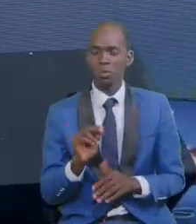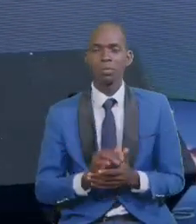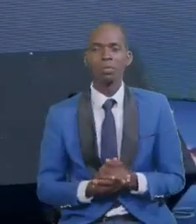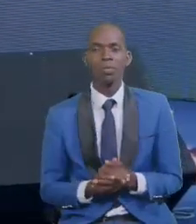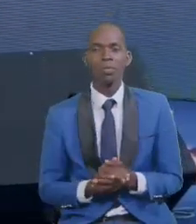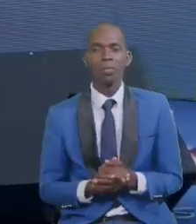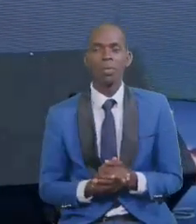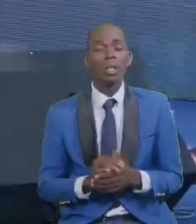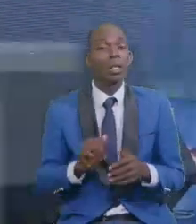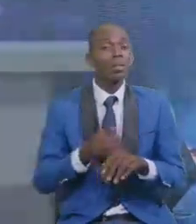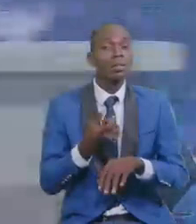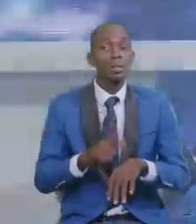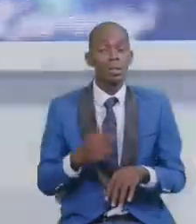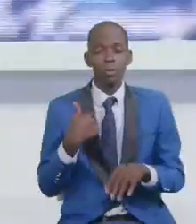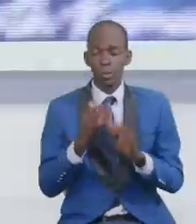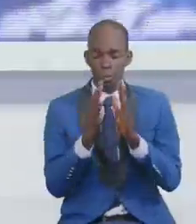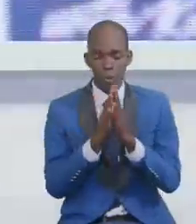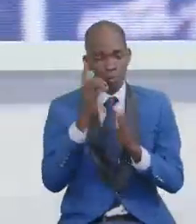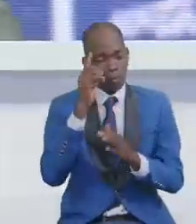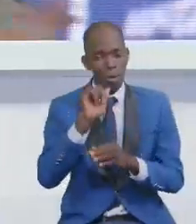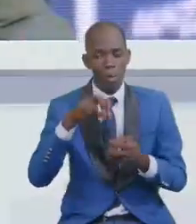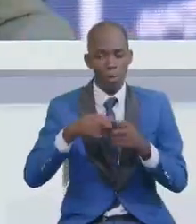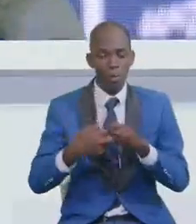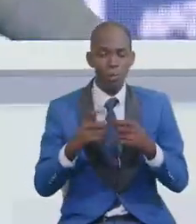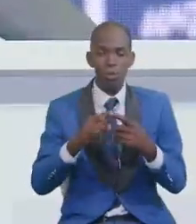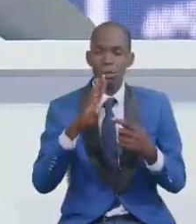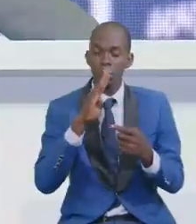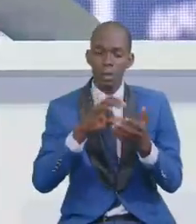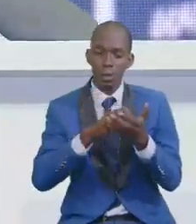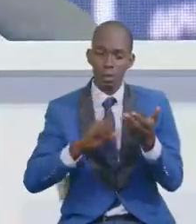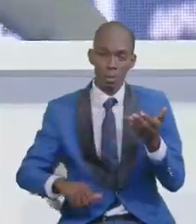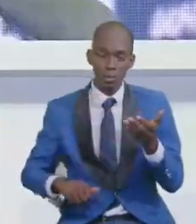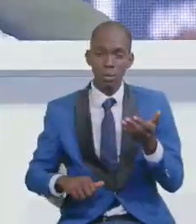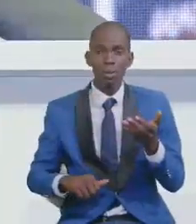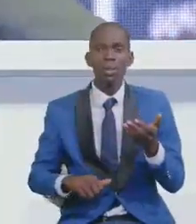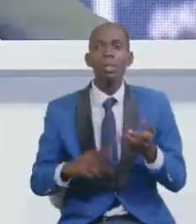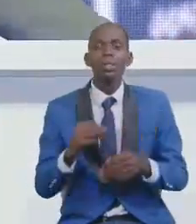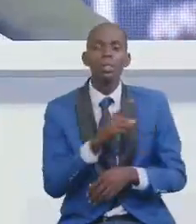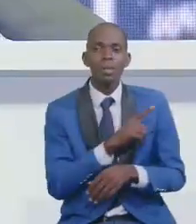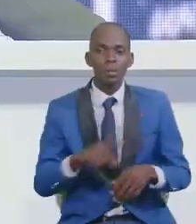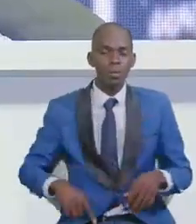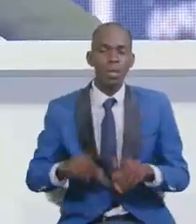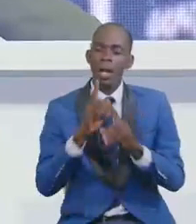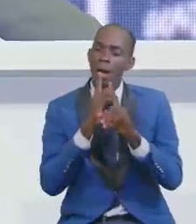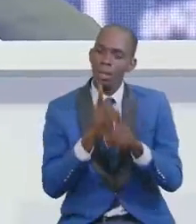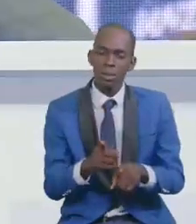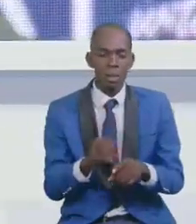Whenever we pray for a problem to be removed, the Lord answers in two